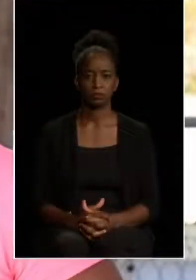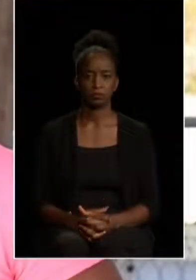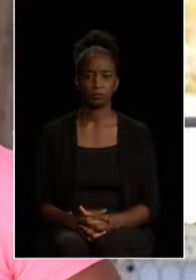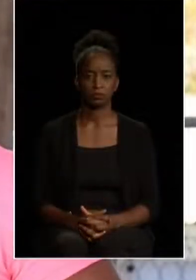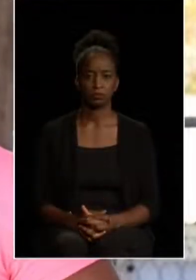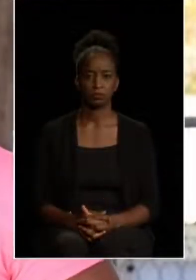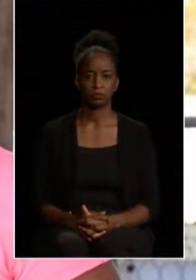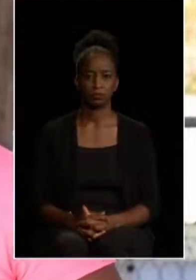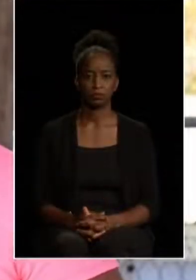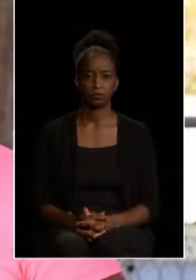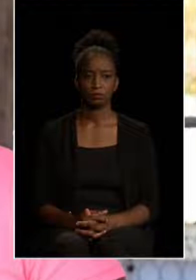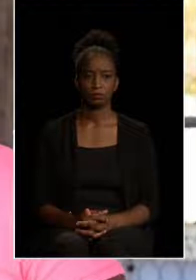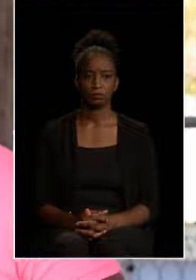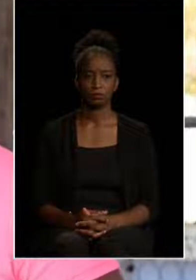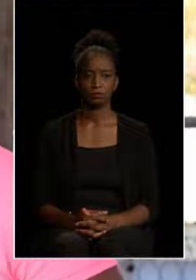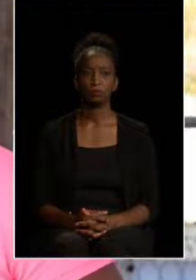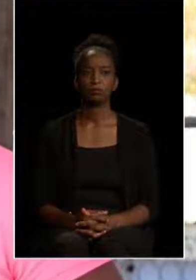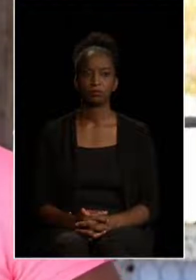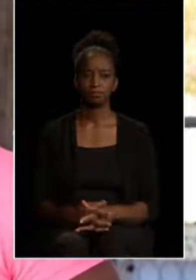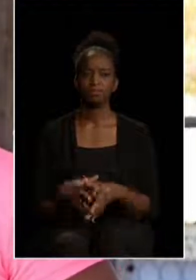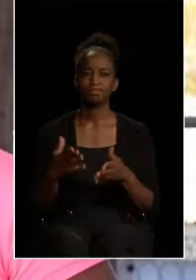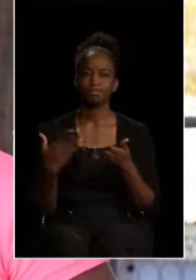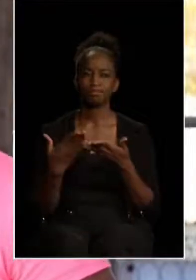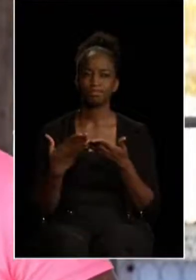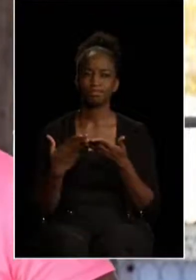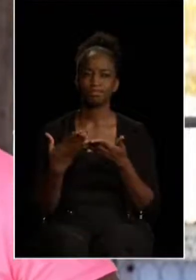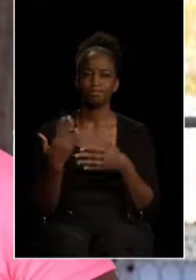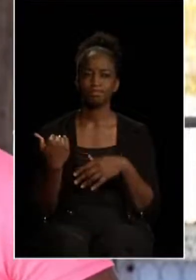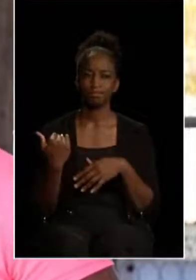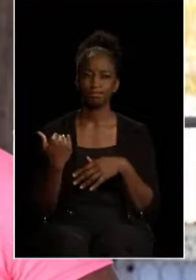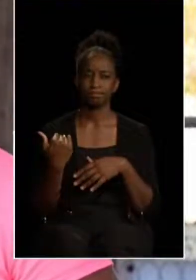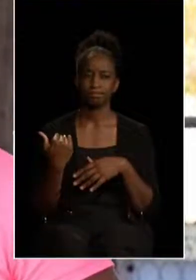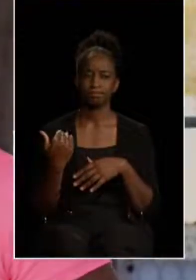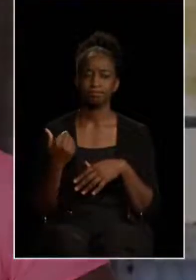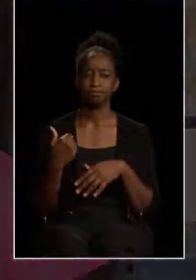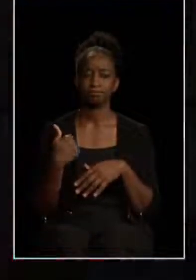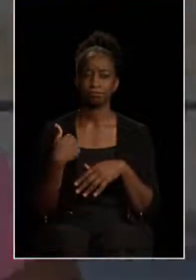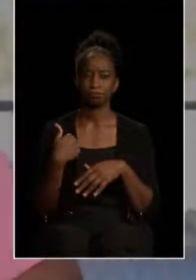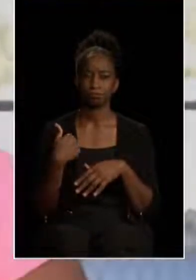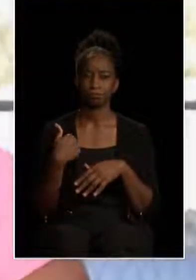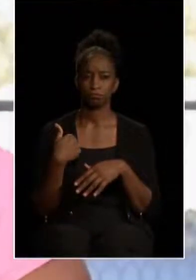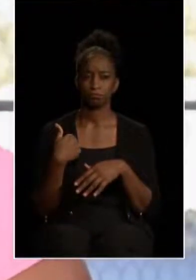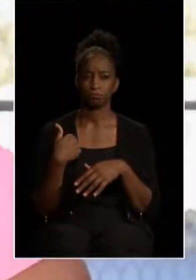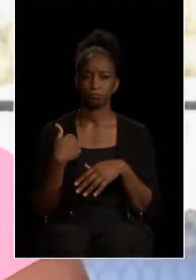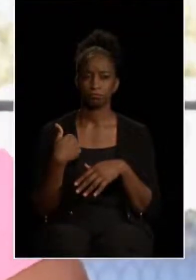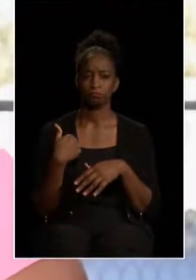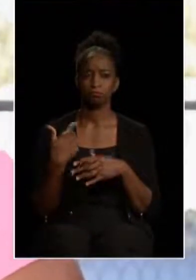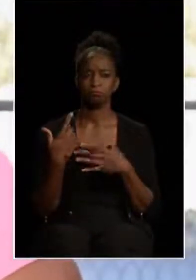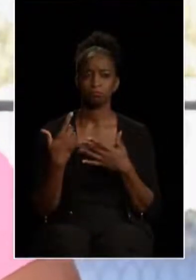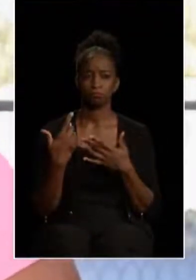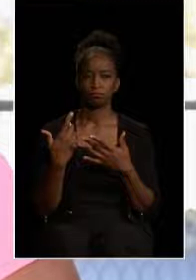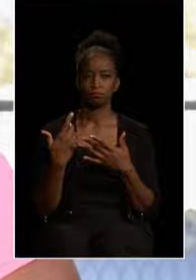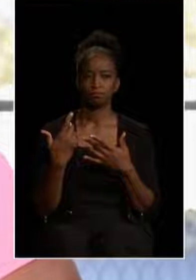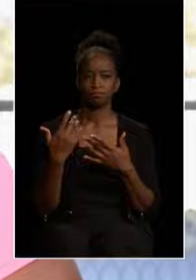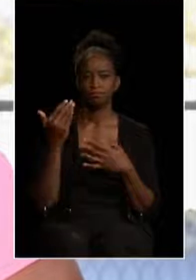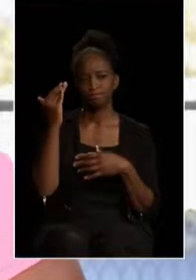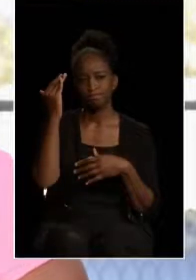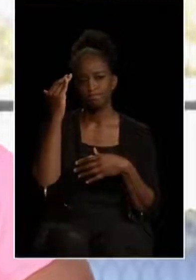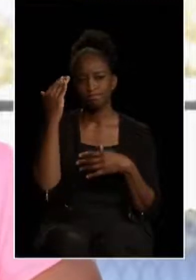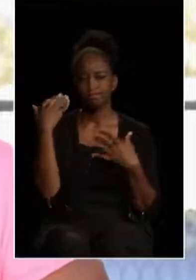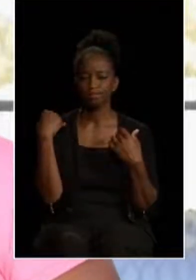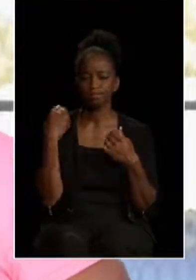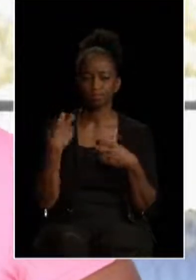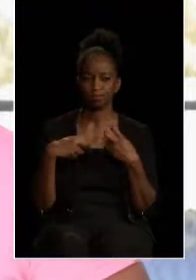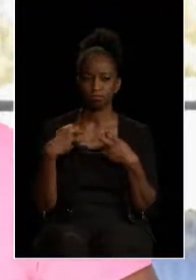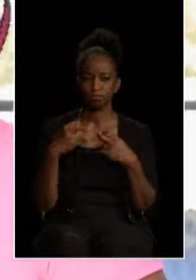A mental health problem, and I see a psychiatrist. Well, the person that I went to